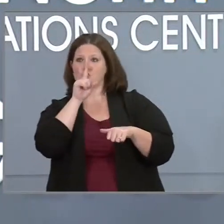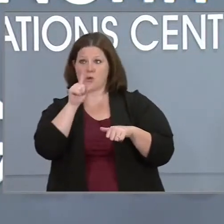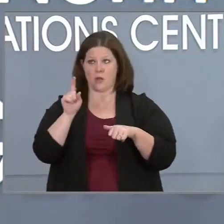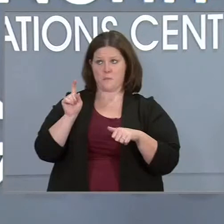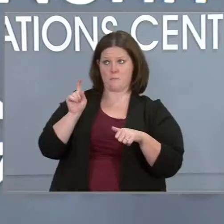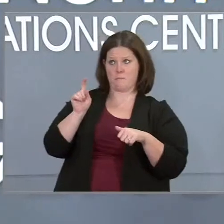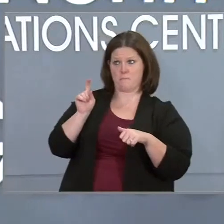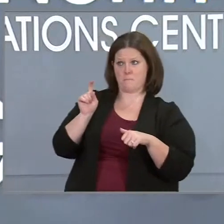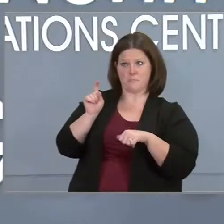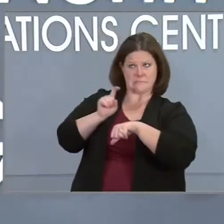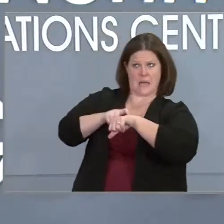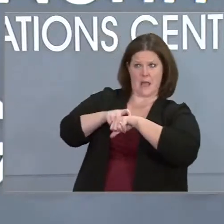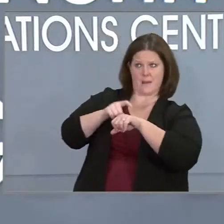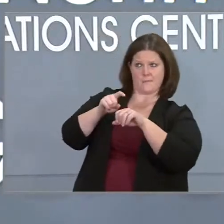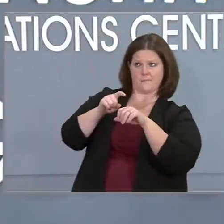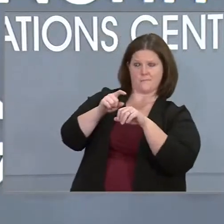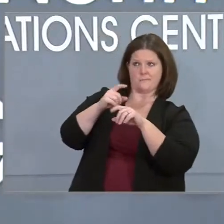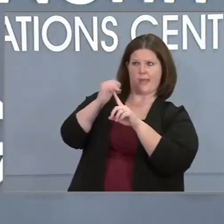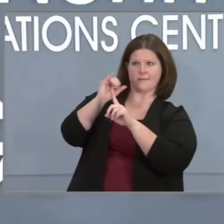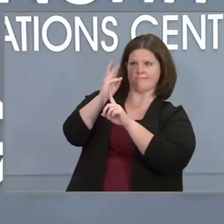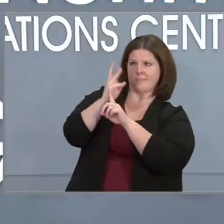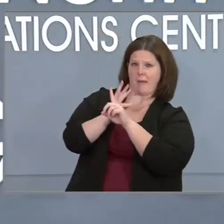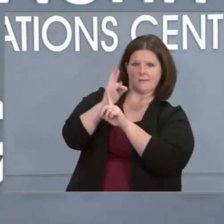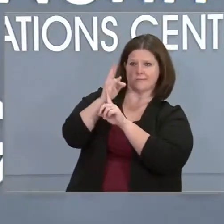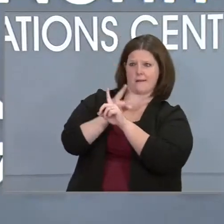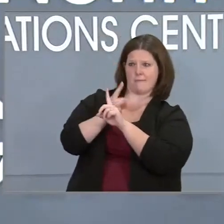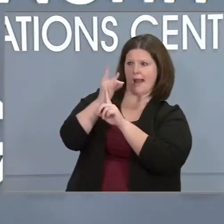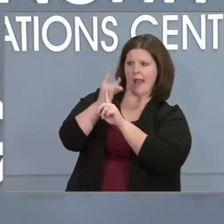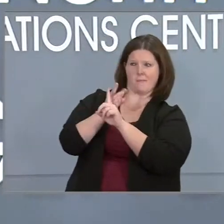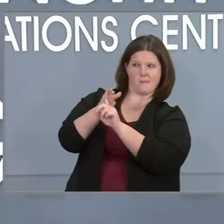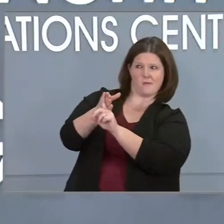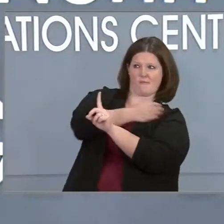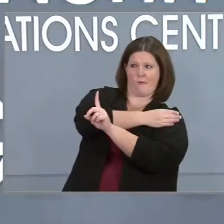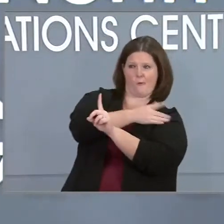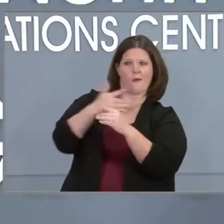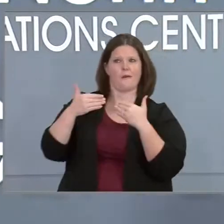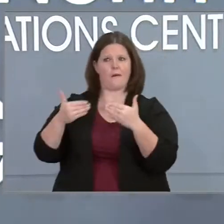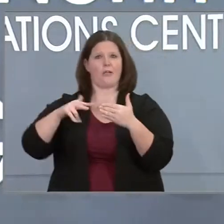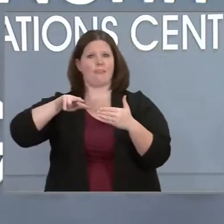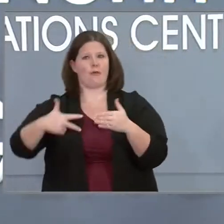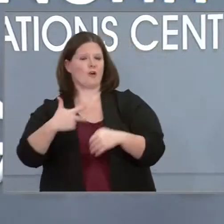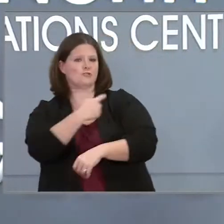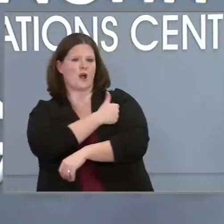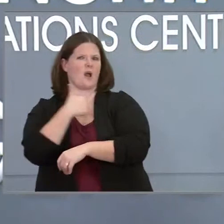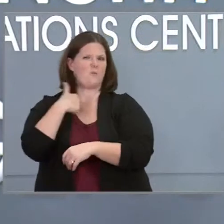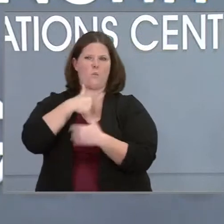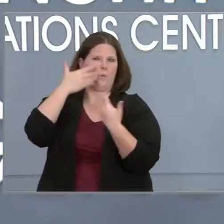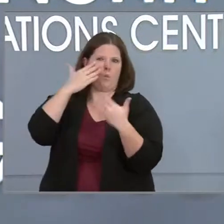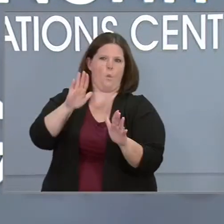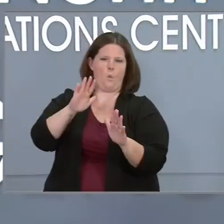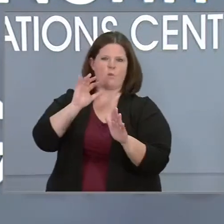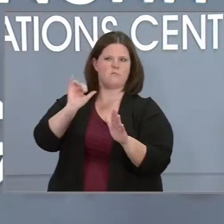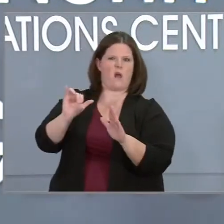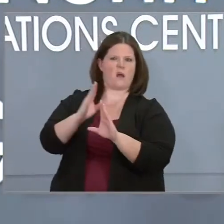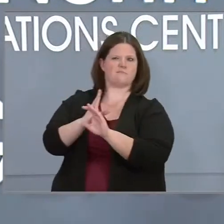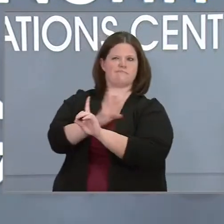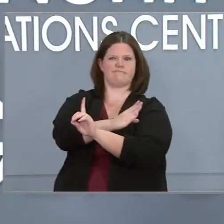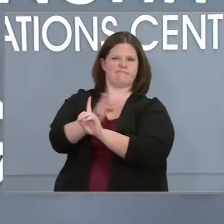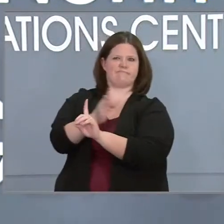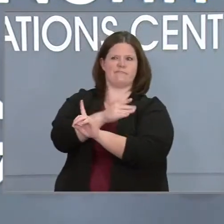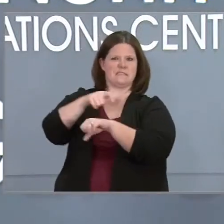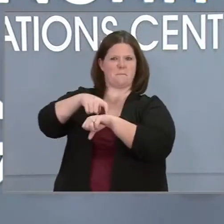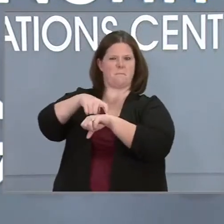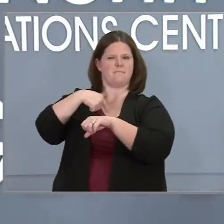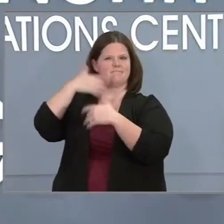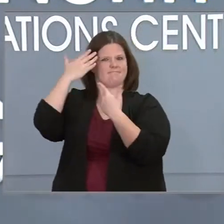last shot 6 months or 7 months or 8 months. I'm not sure we know yet. Maybe Dr. Cohen has found out something in the last day or